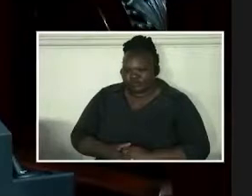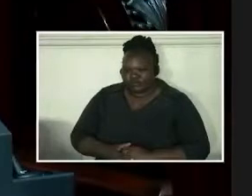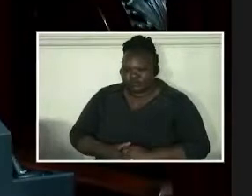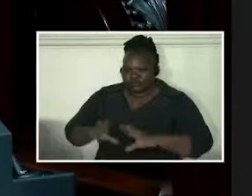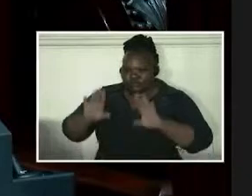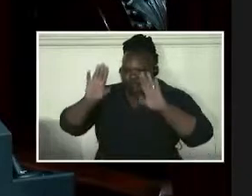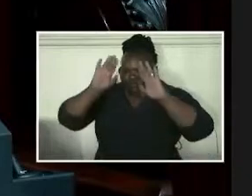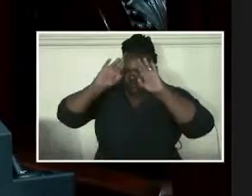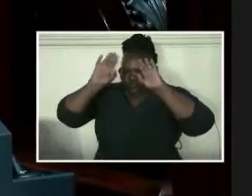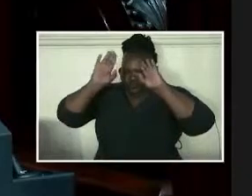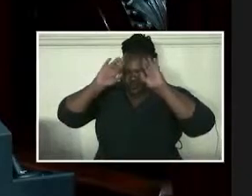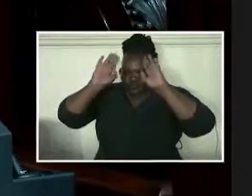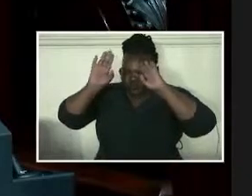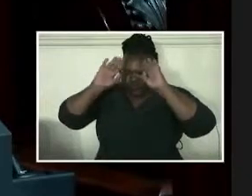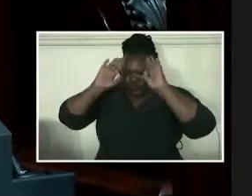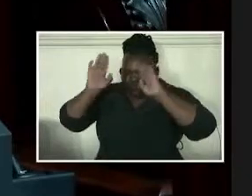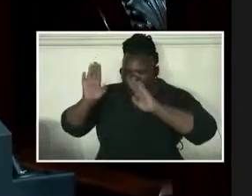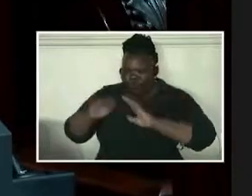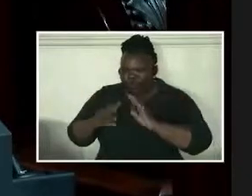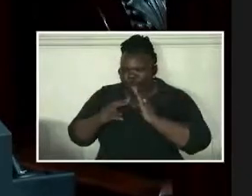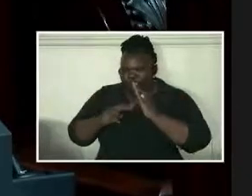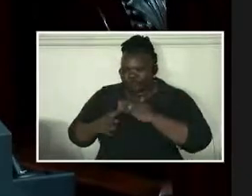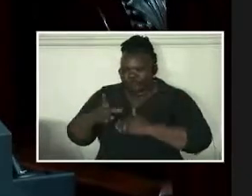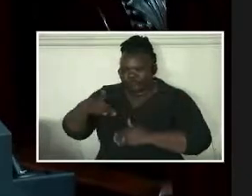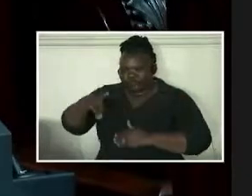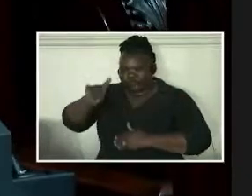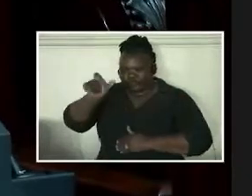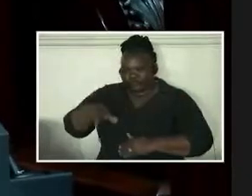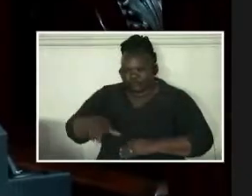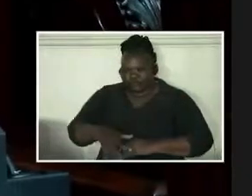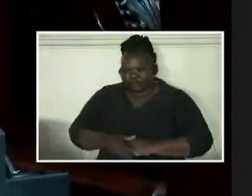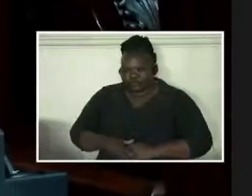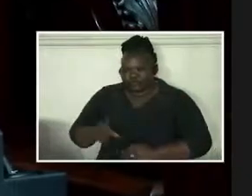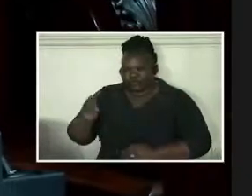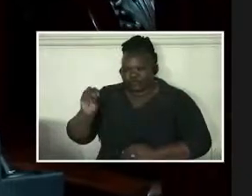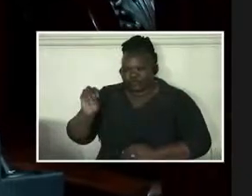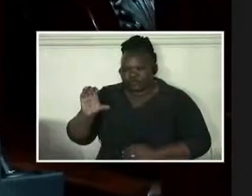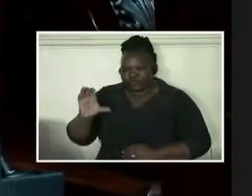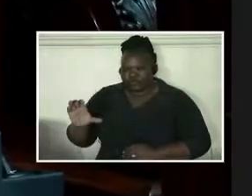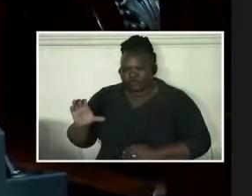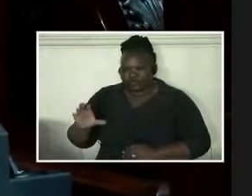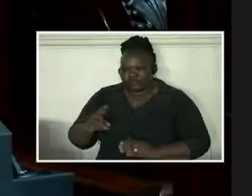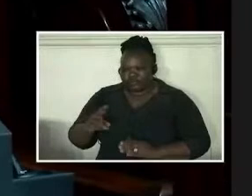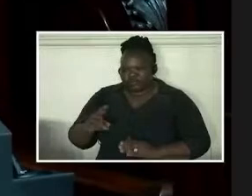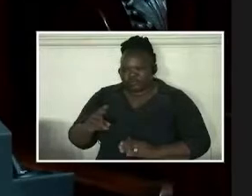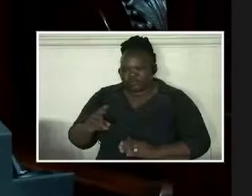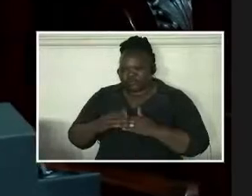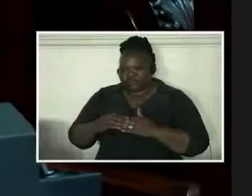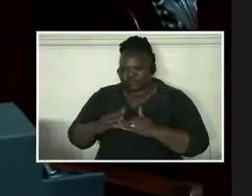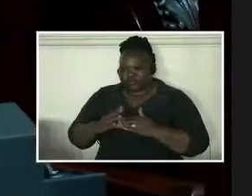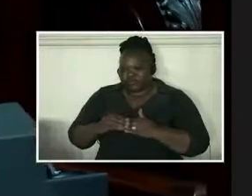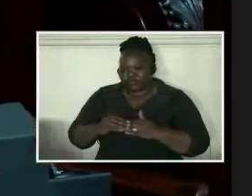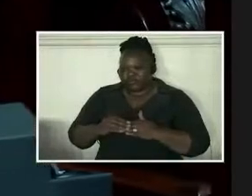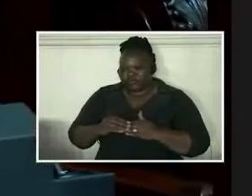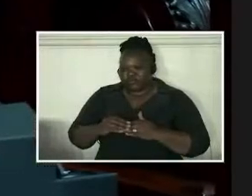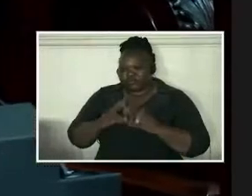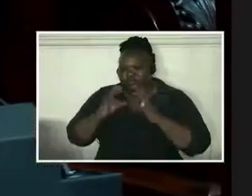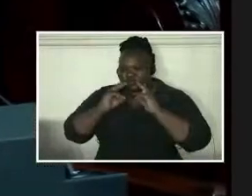greetings to you honorable chair let me see honorable members and guests